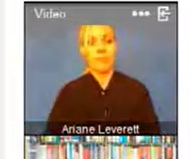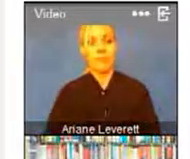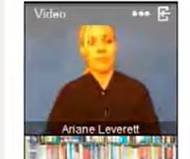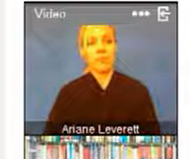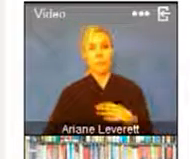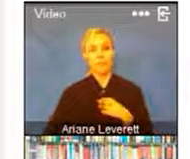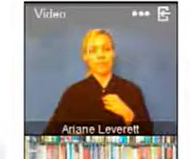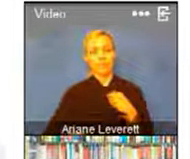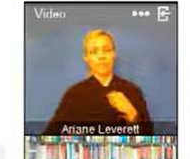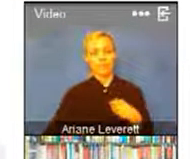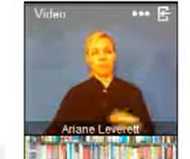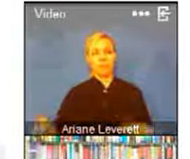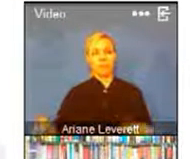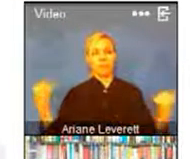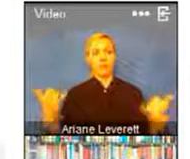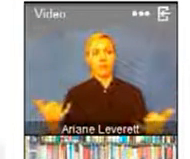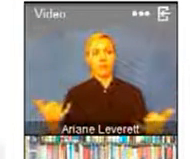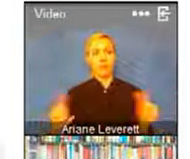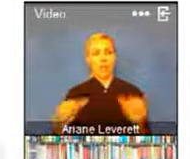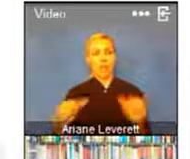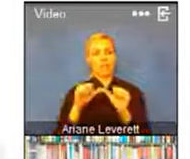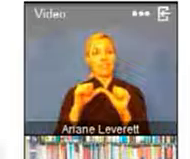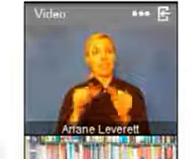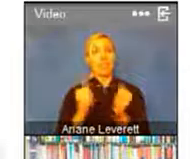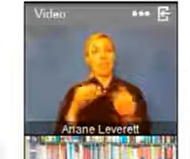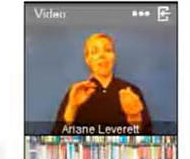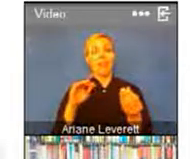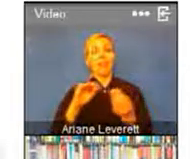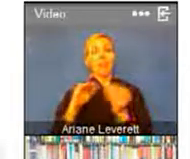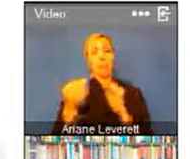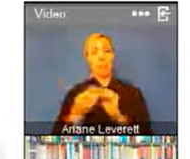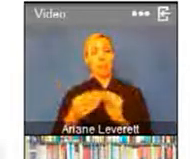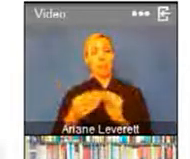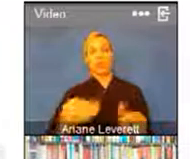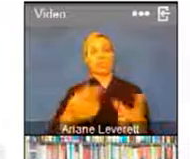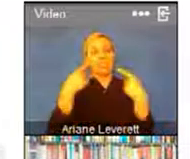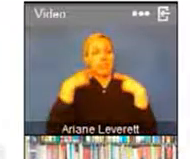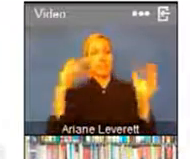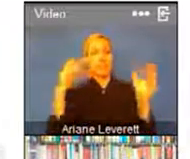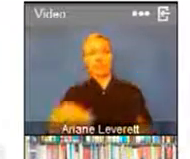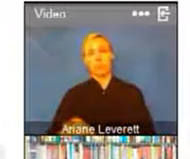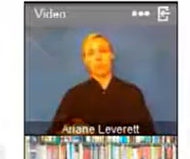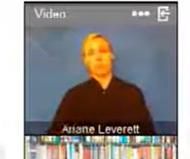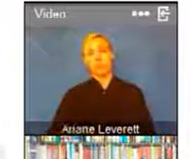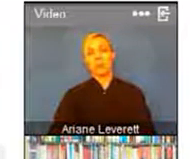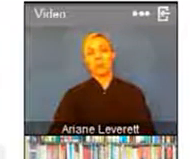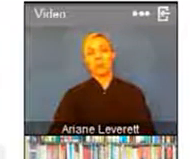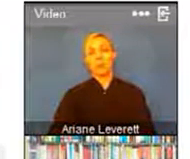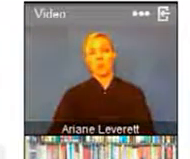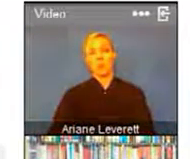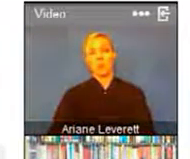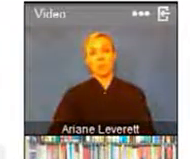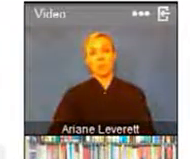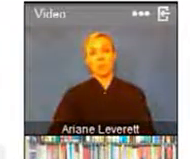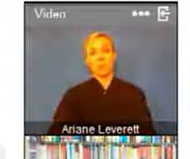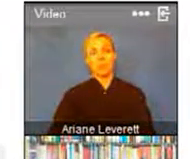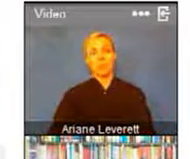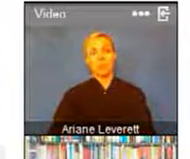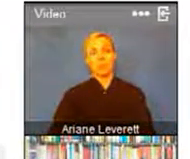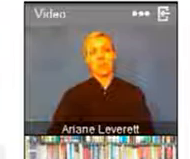different stakeholders. The satisfaction of staff and emotional relations of children were proven